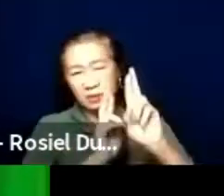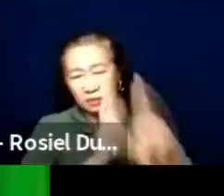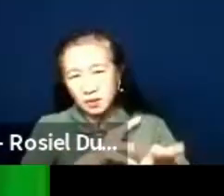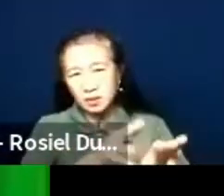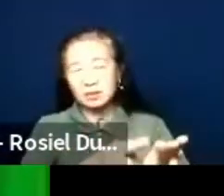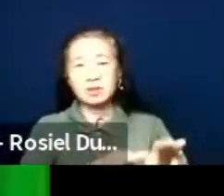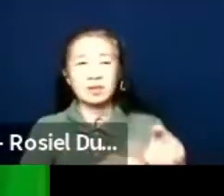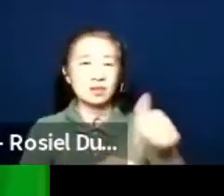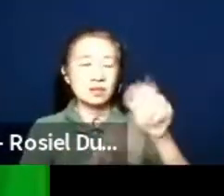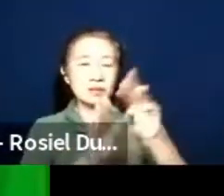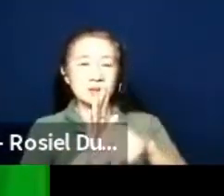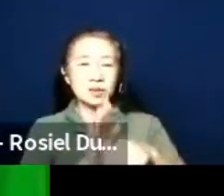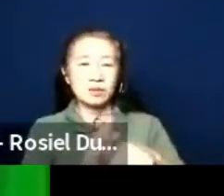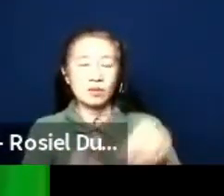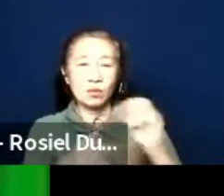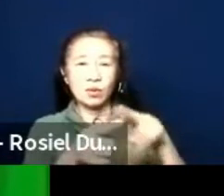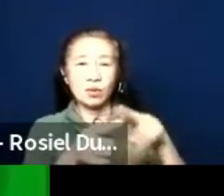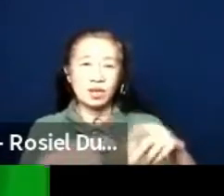minutes, or they've sustained an injury.